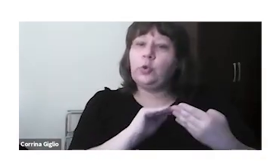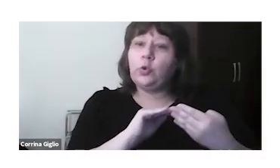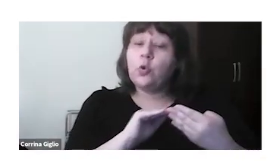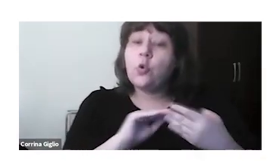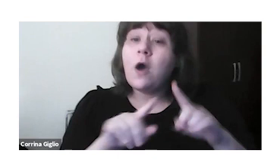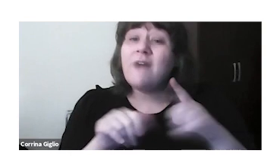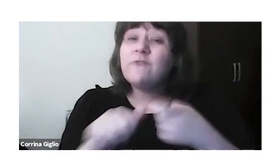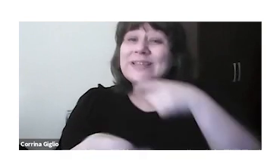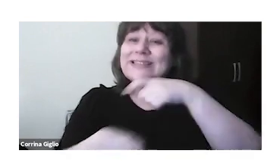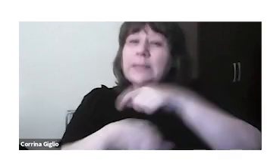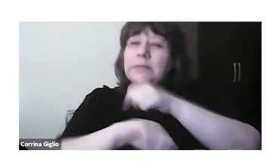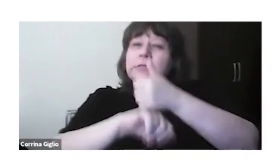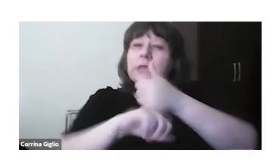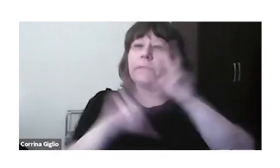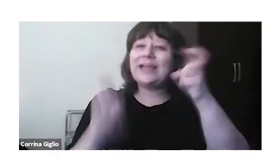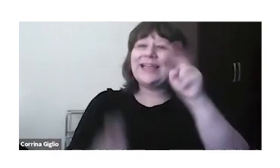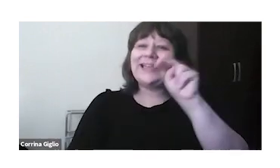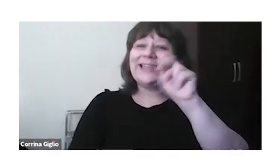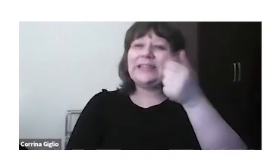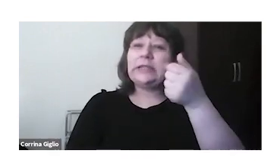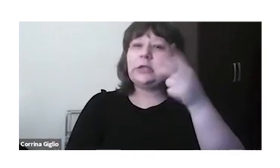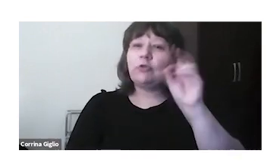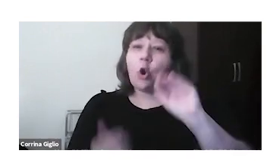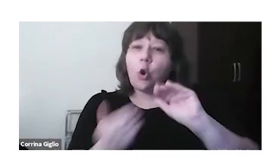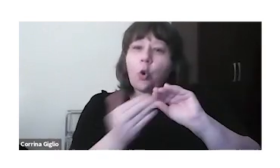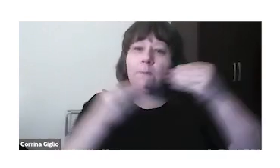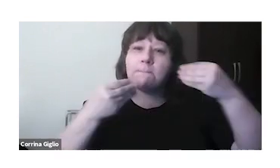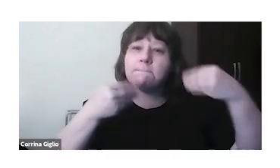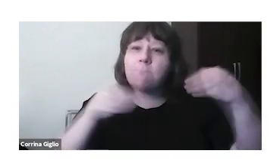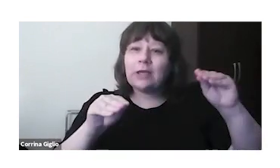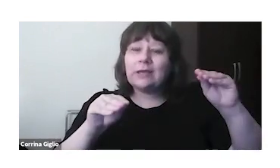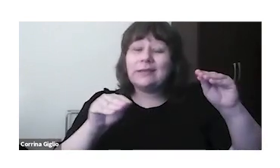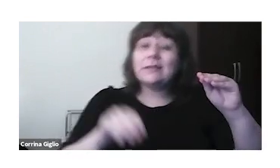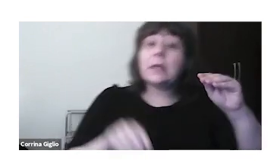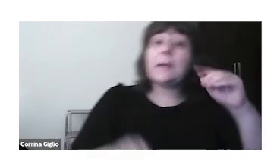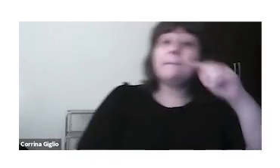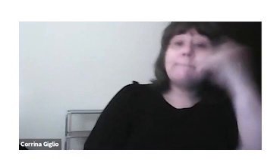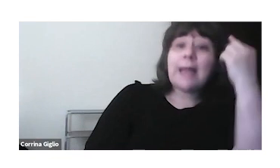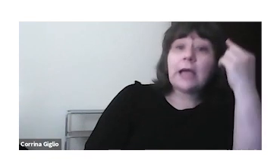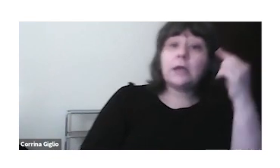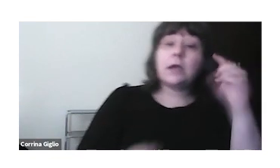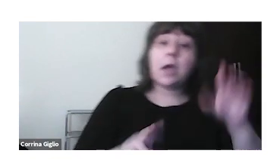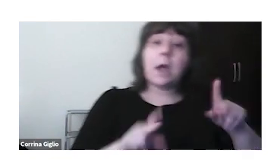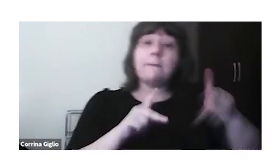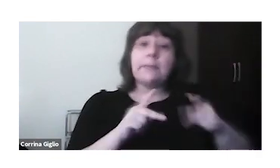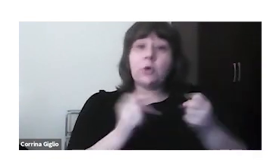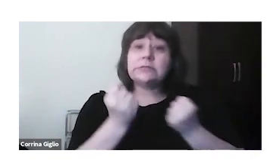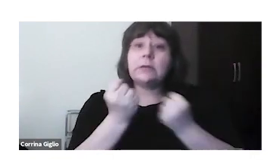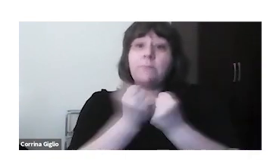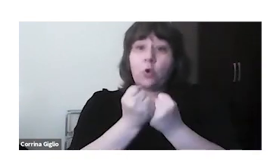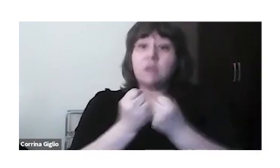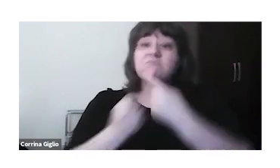market, how Black individuals often support Black designers and Black creative genius.